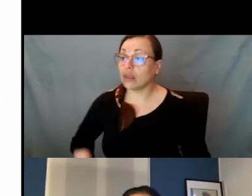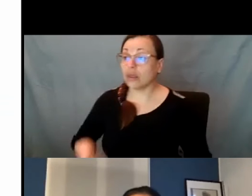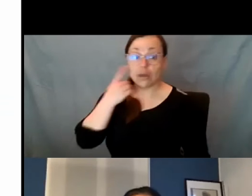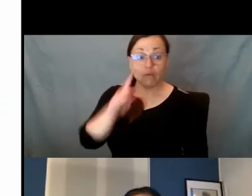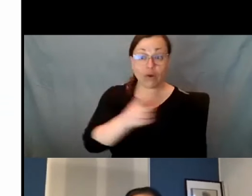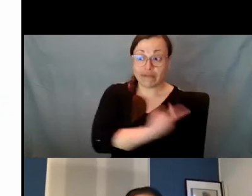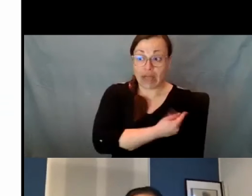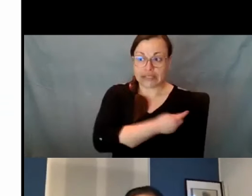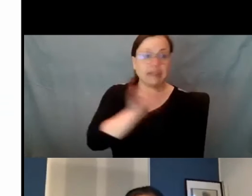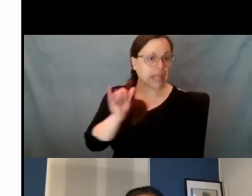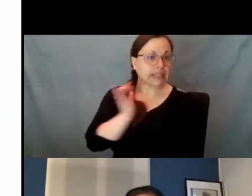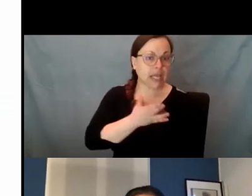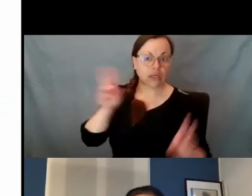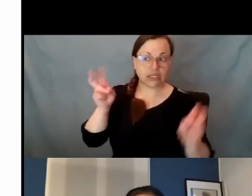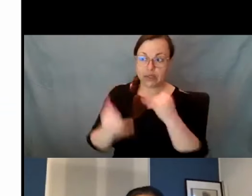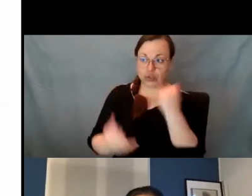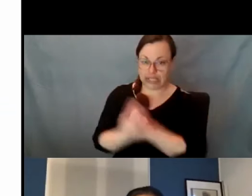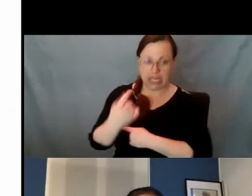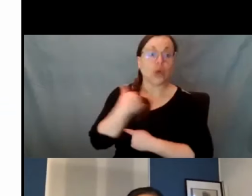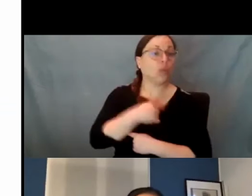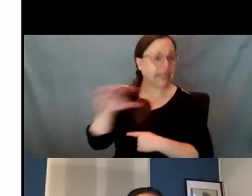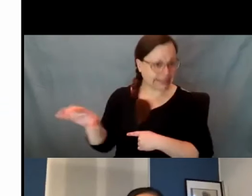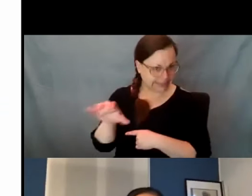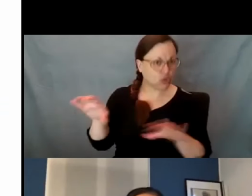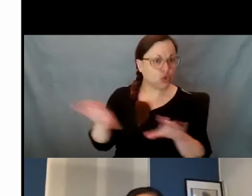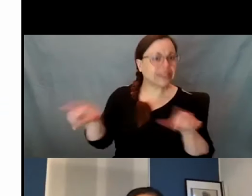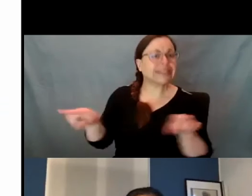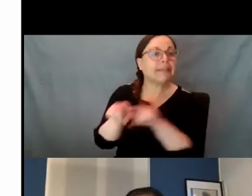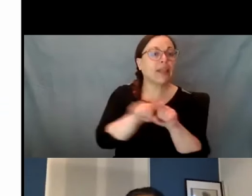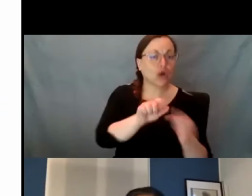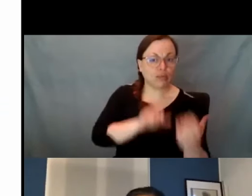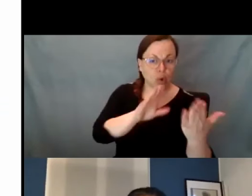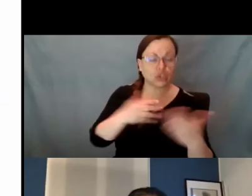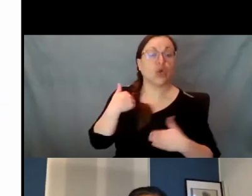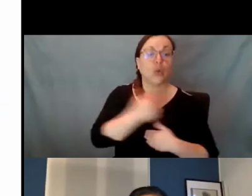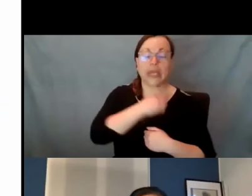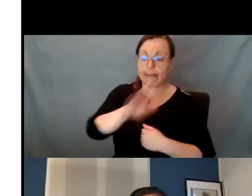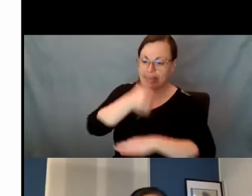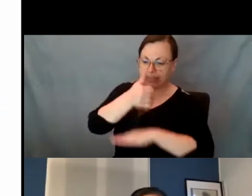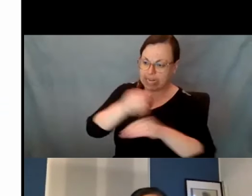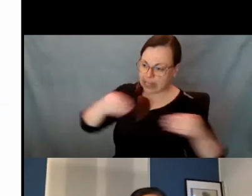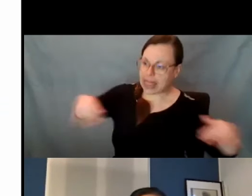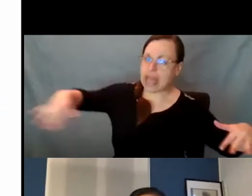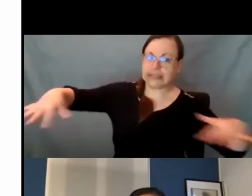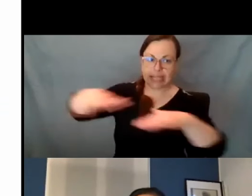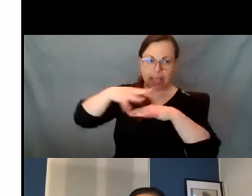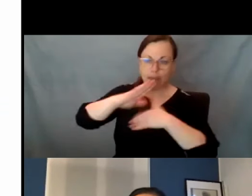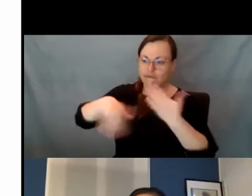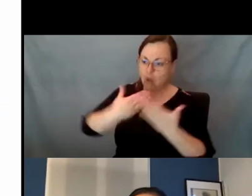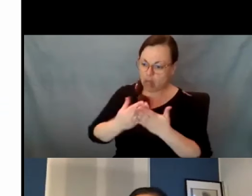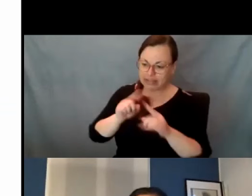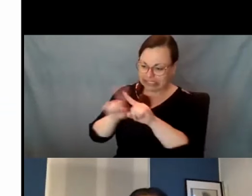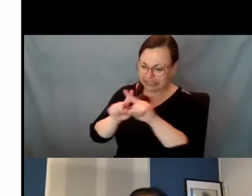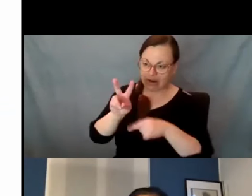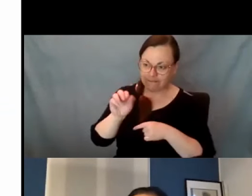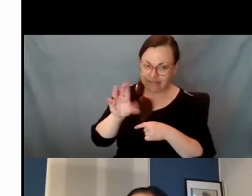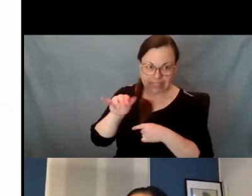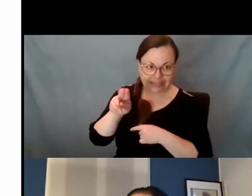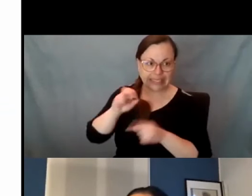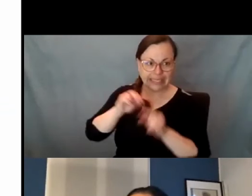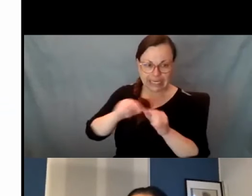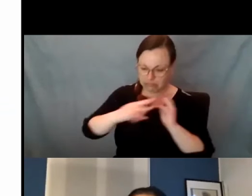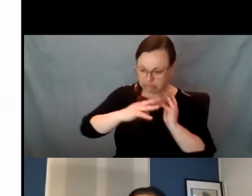topic today, we did a similar approach. We maintain a landscape of all the vaccines in the pipeline. We have provided the